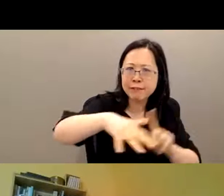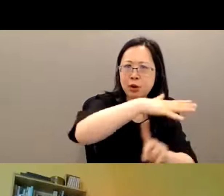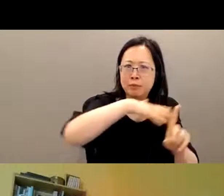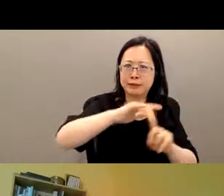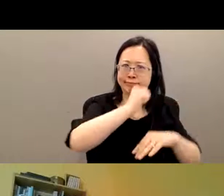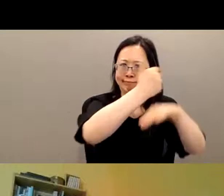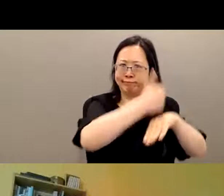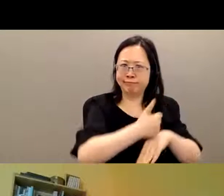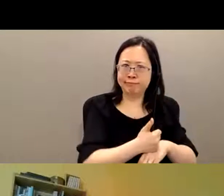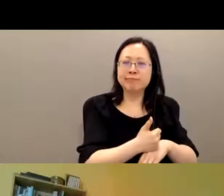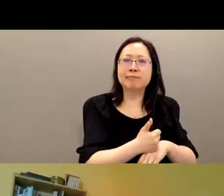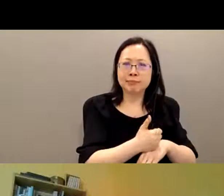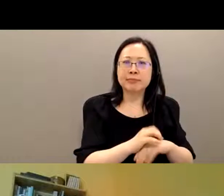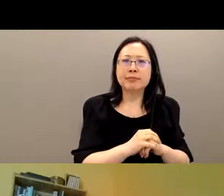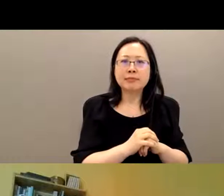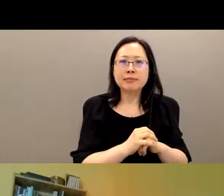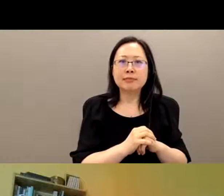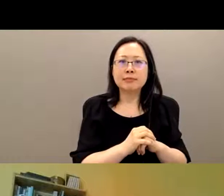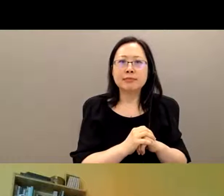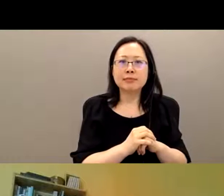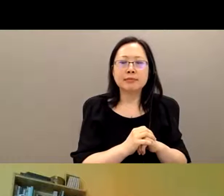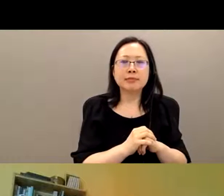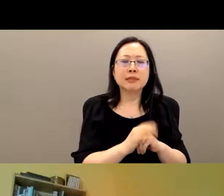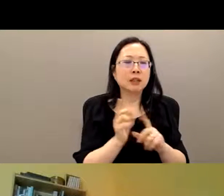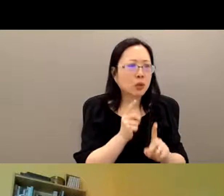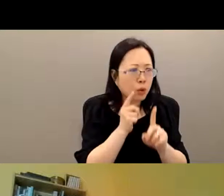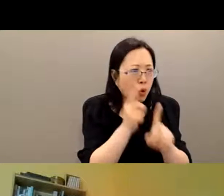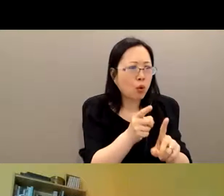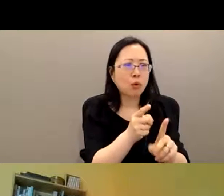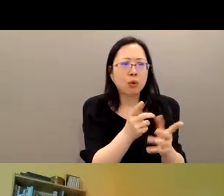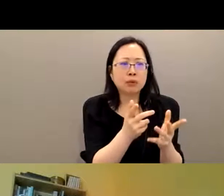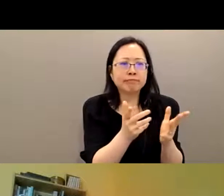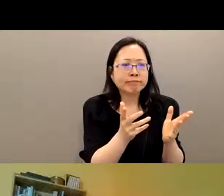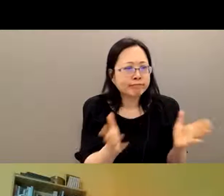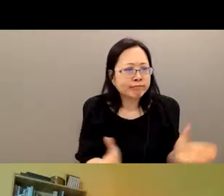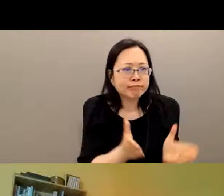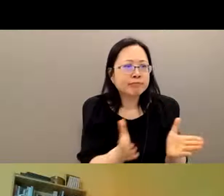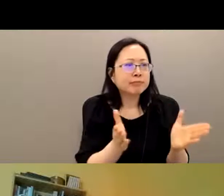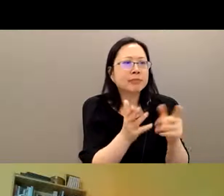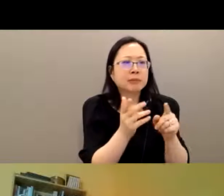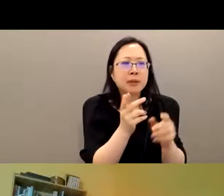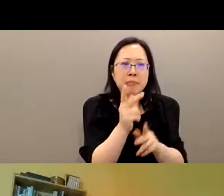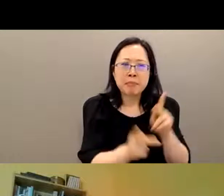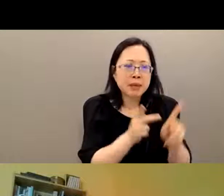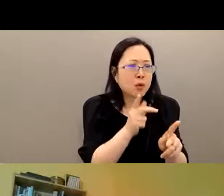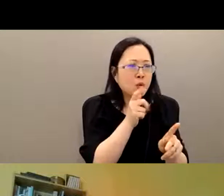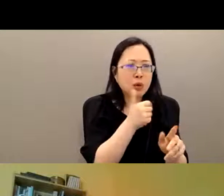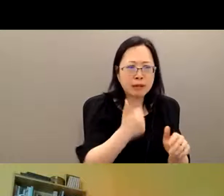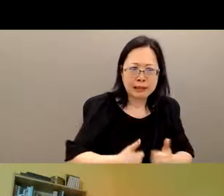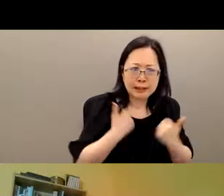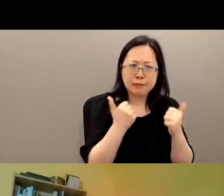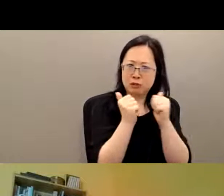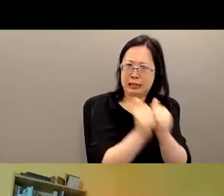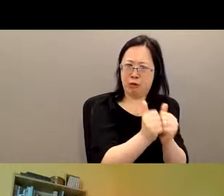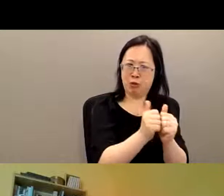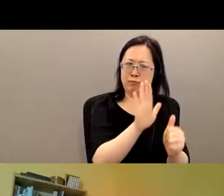The idea that to make everybody's experience of where they're living much better.